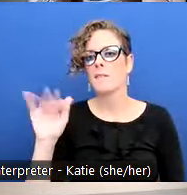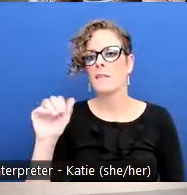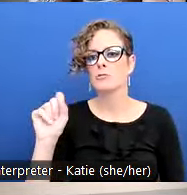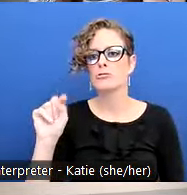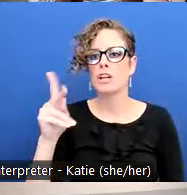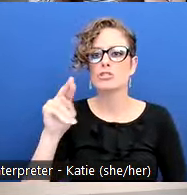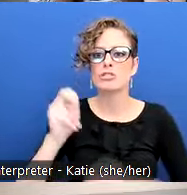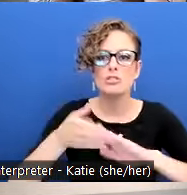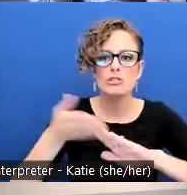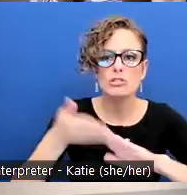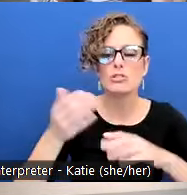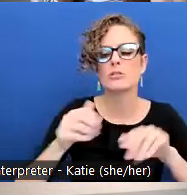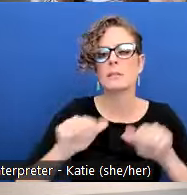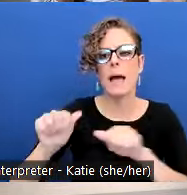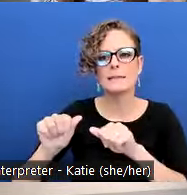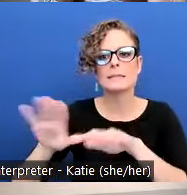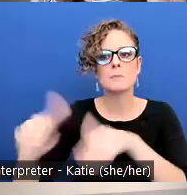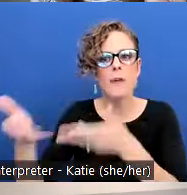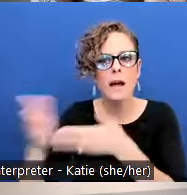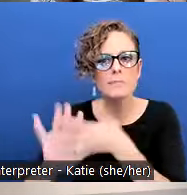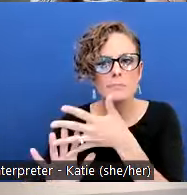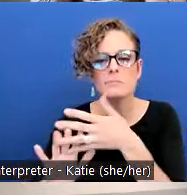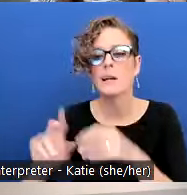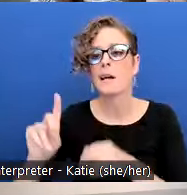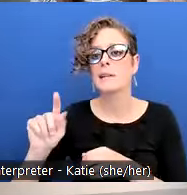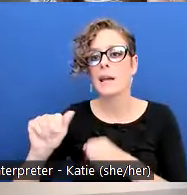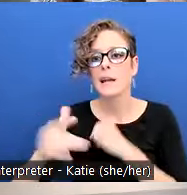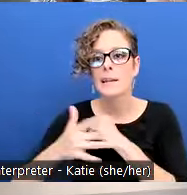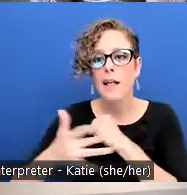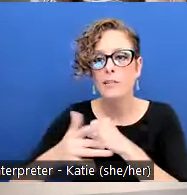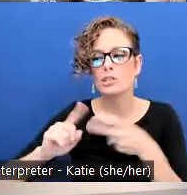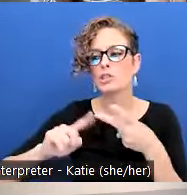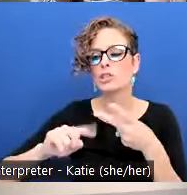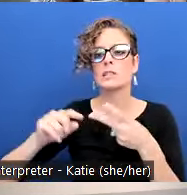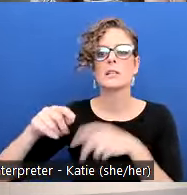So things like data technology needs, professional development,